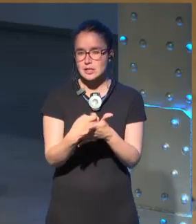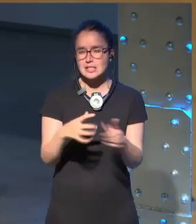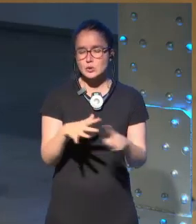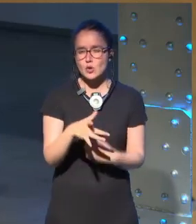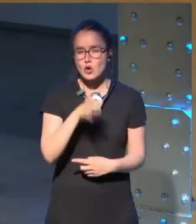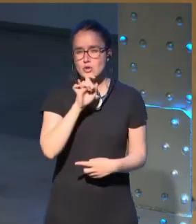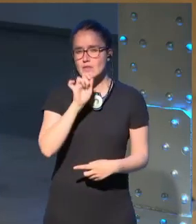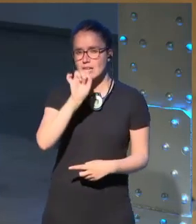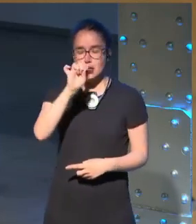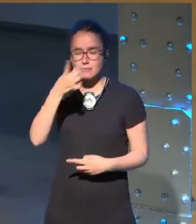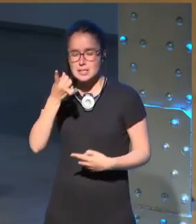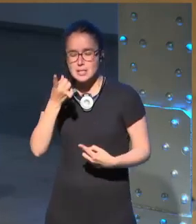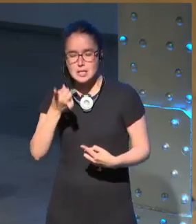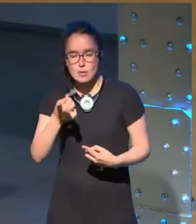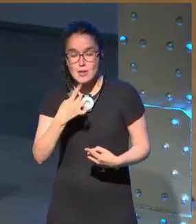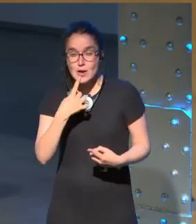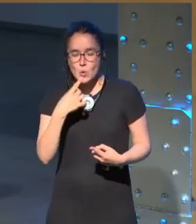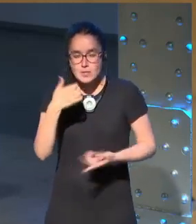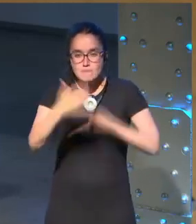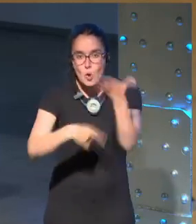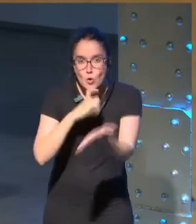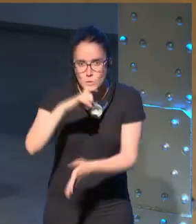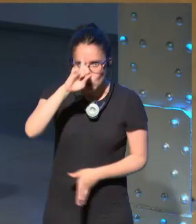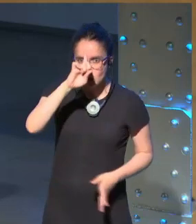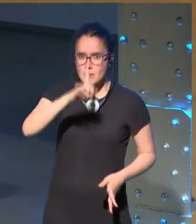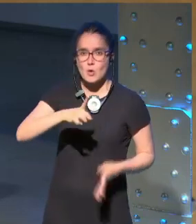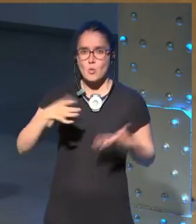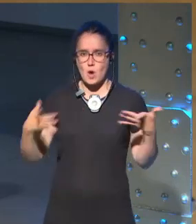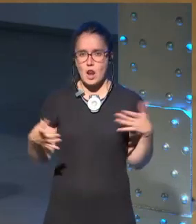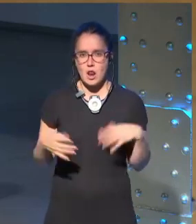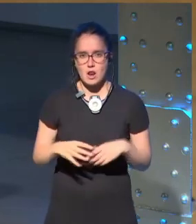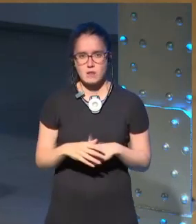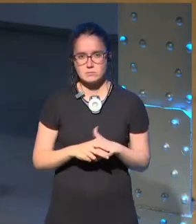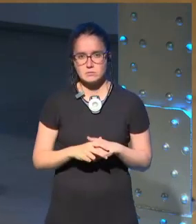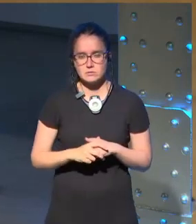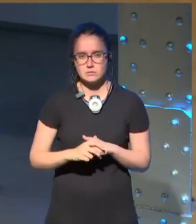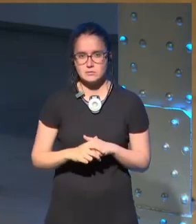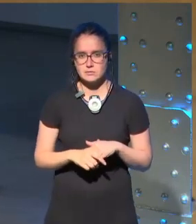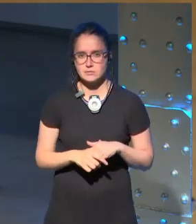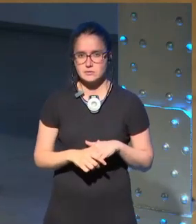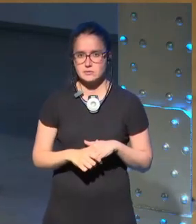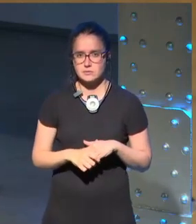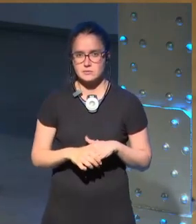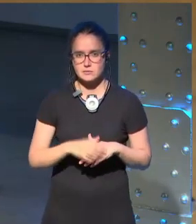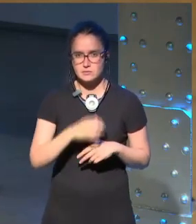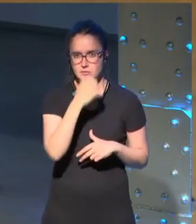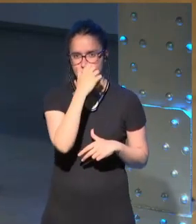which one has given you the hardest job, where you got stuck in somewhere you couldn't advance?